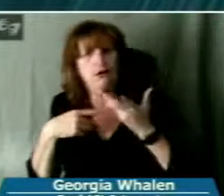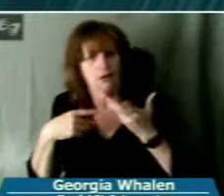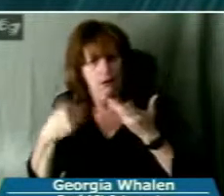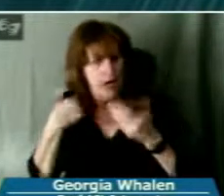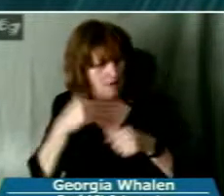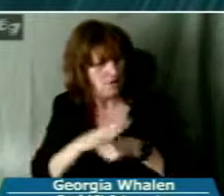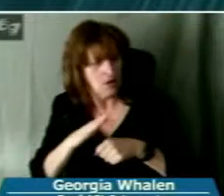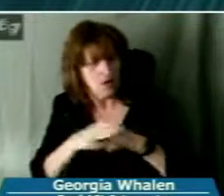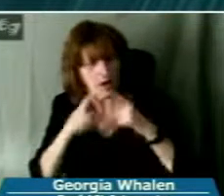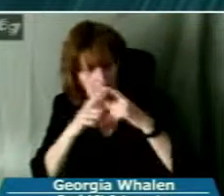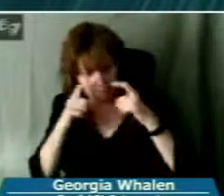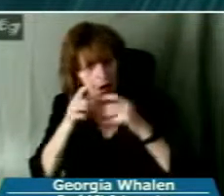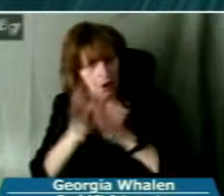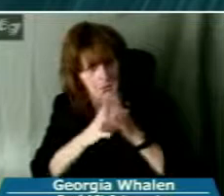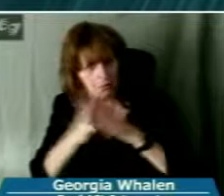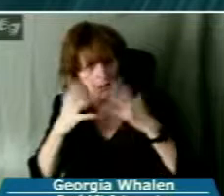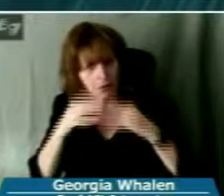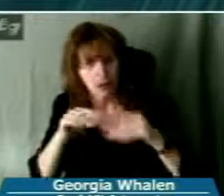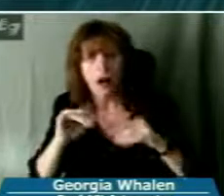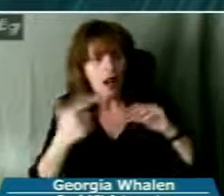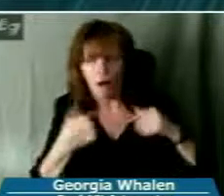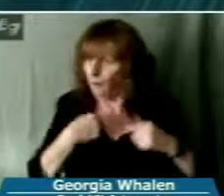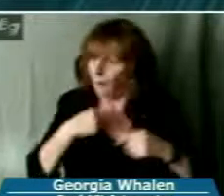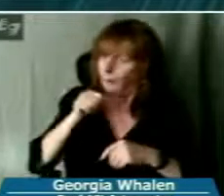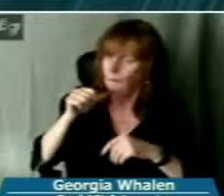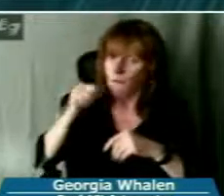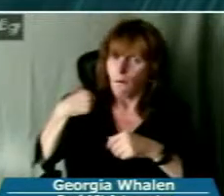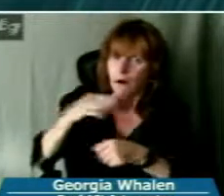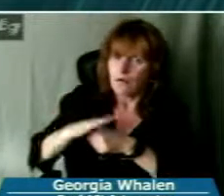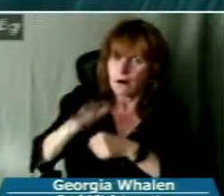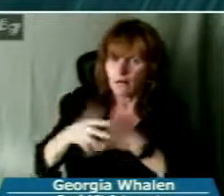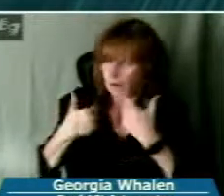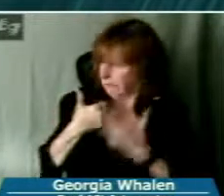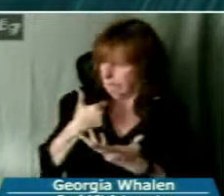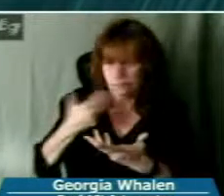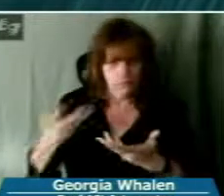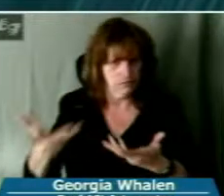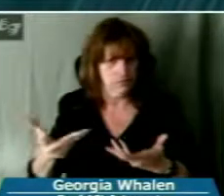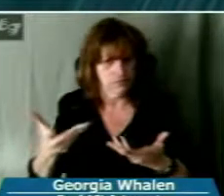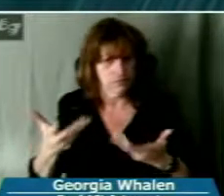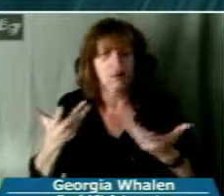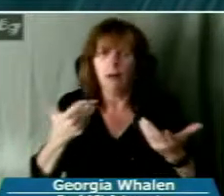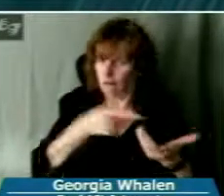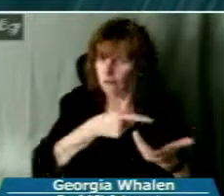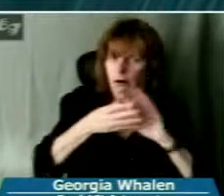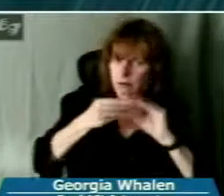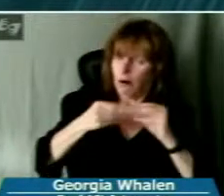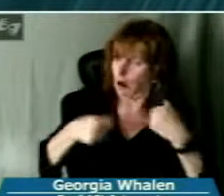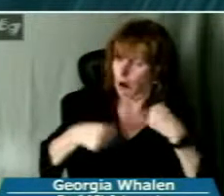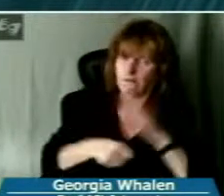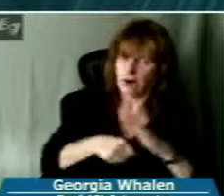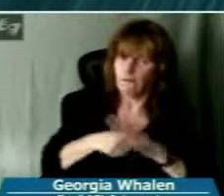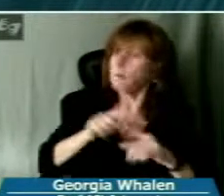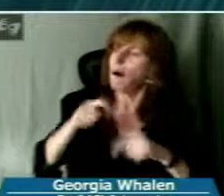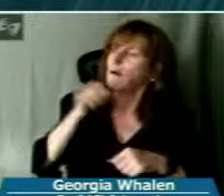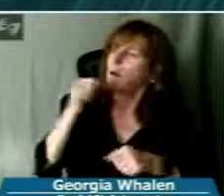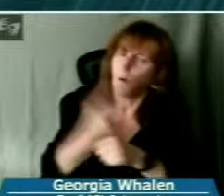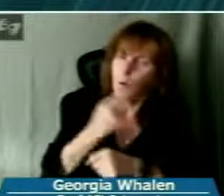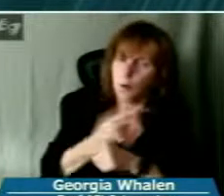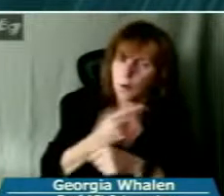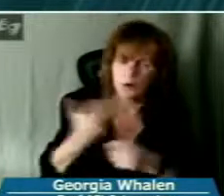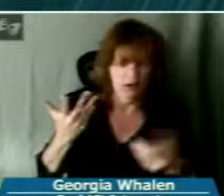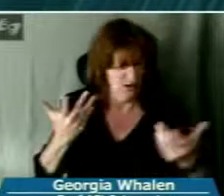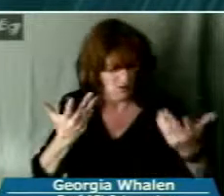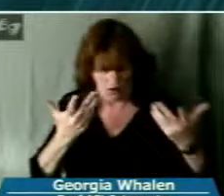PPE, but it also appeared that PPE was not always being used in the most appropriate way within the home. And then, of course, on the